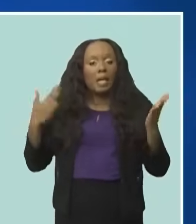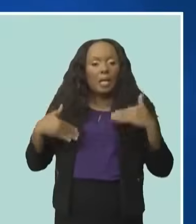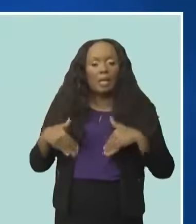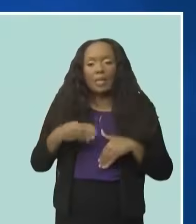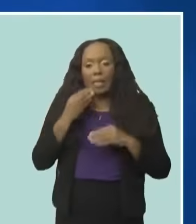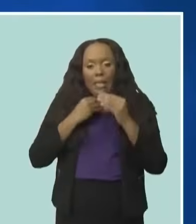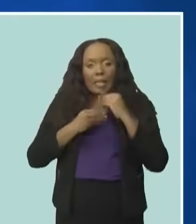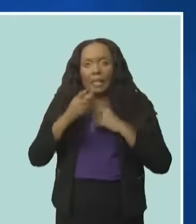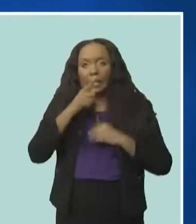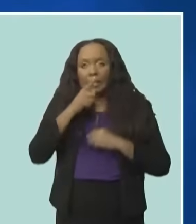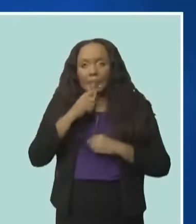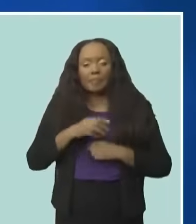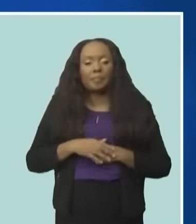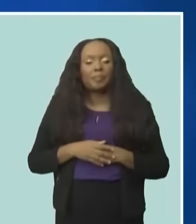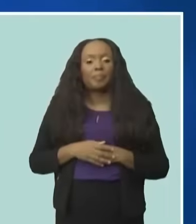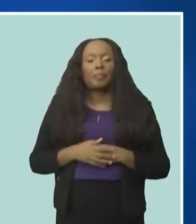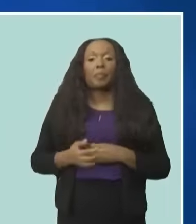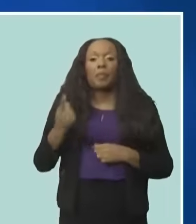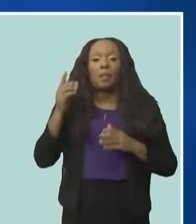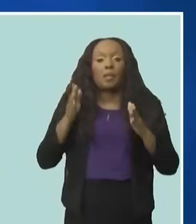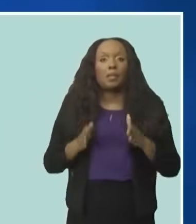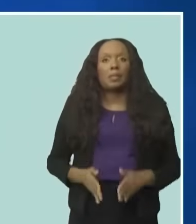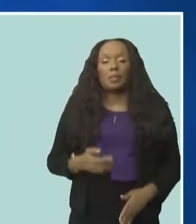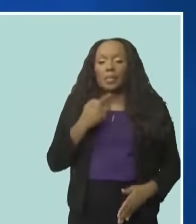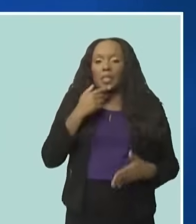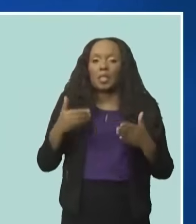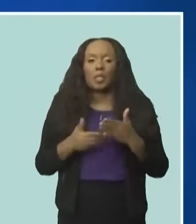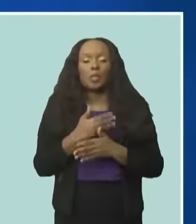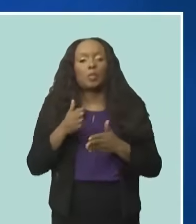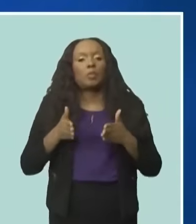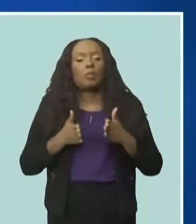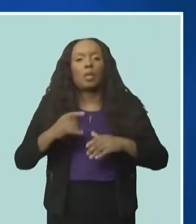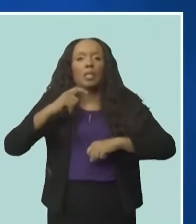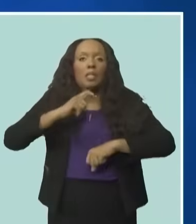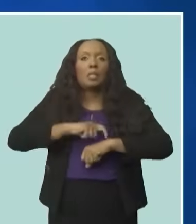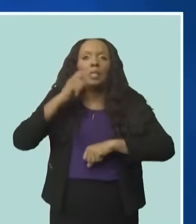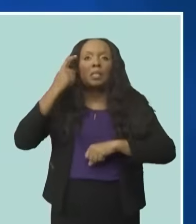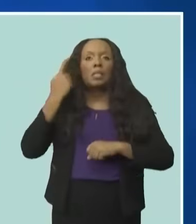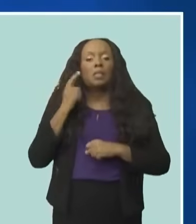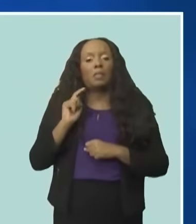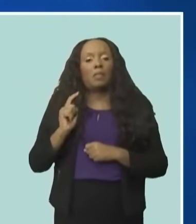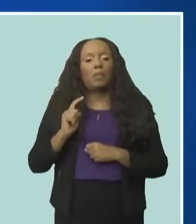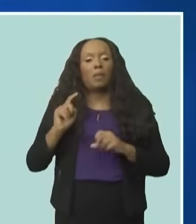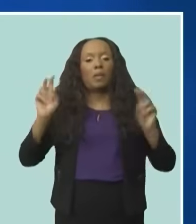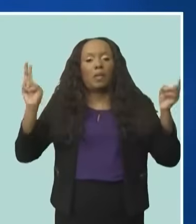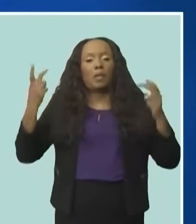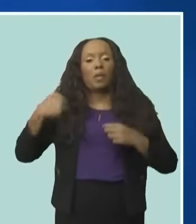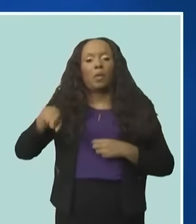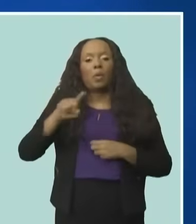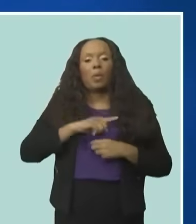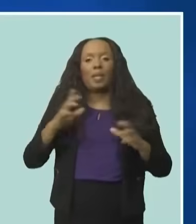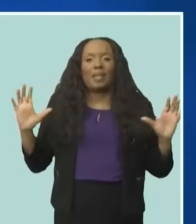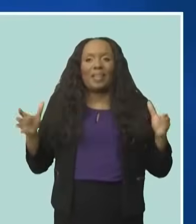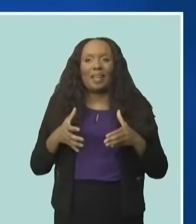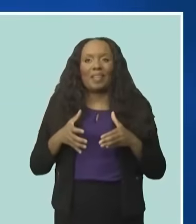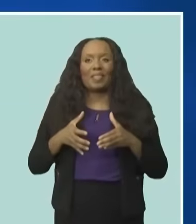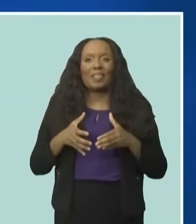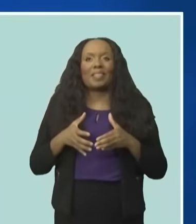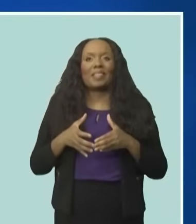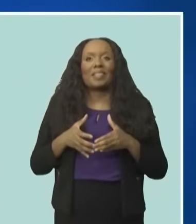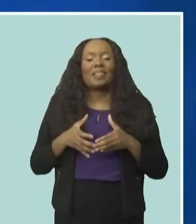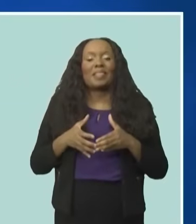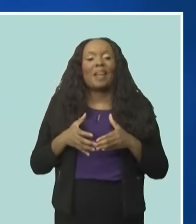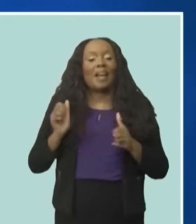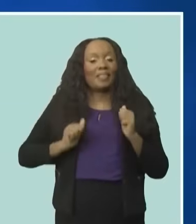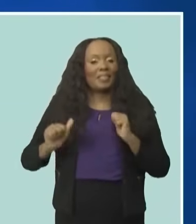stuff. Resident Christopher Tull says the new road comes in time for the staging of the Gathering St. Philip activities. We are very proud